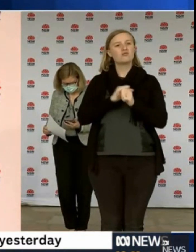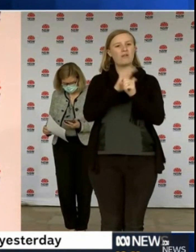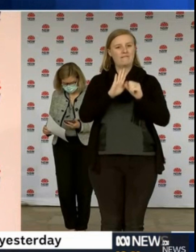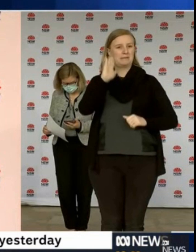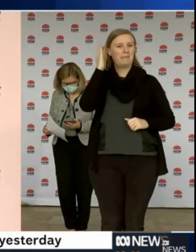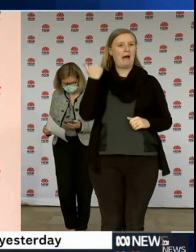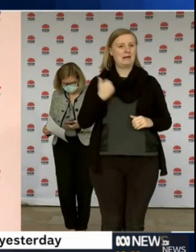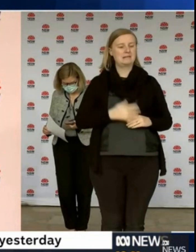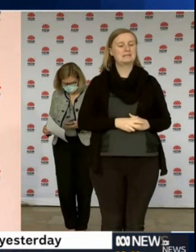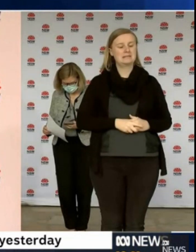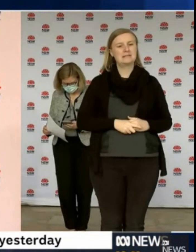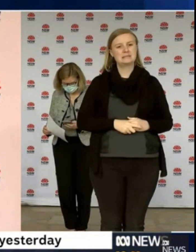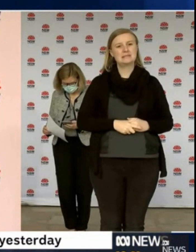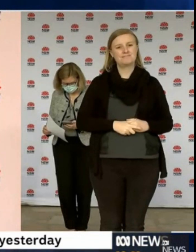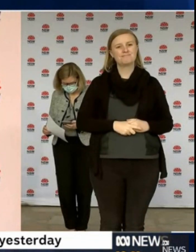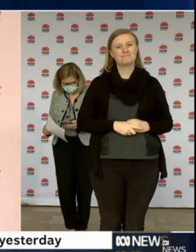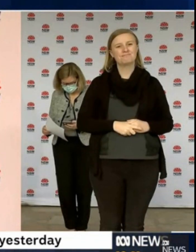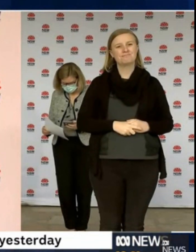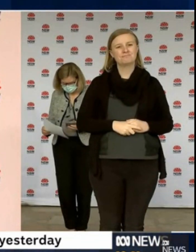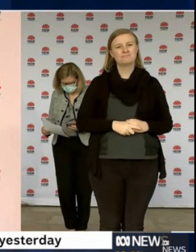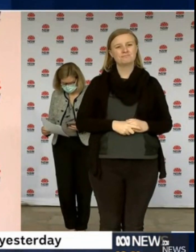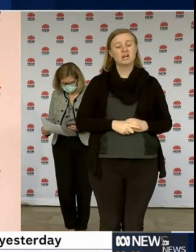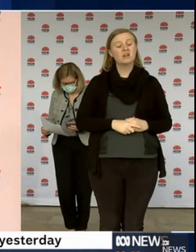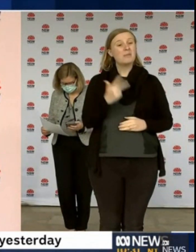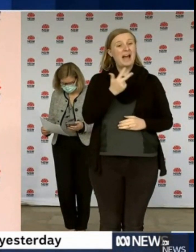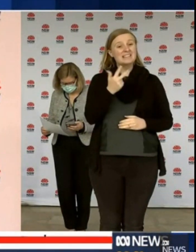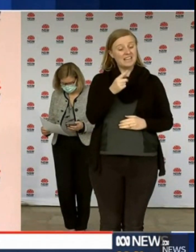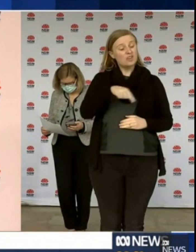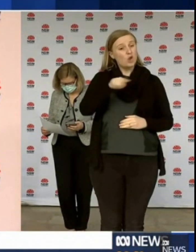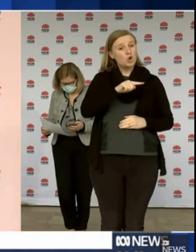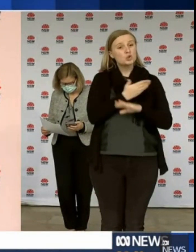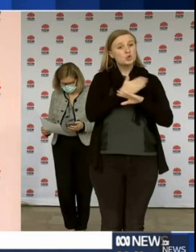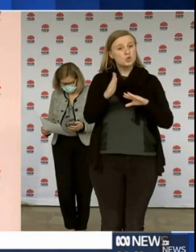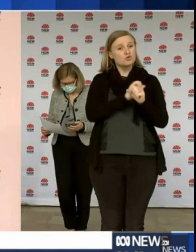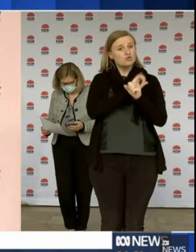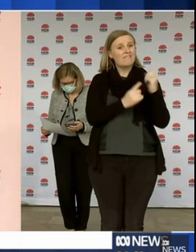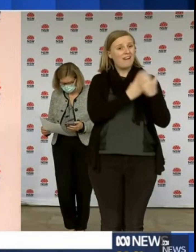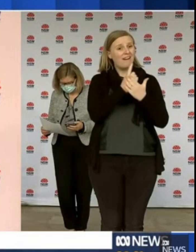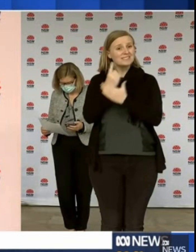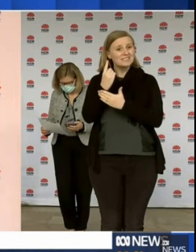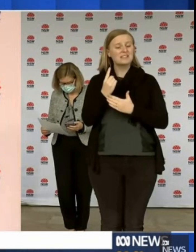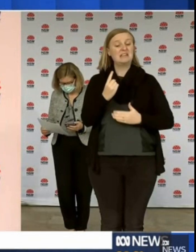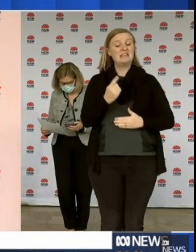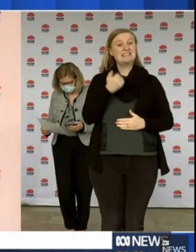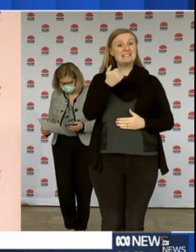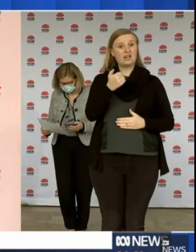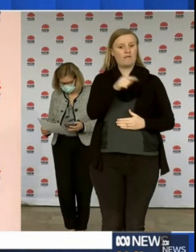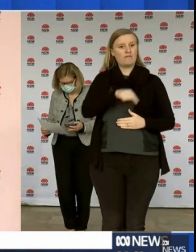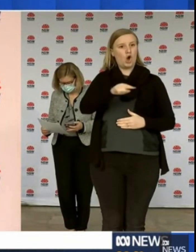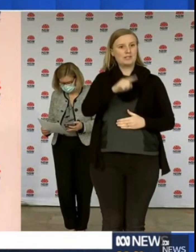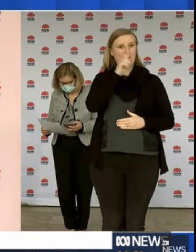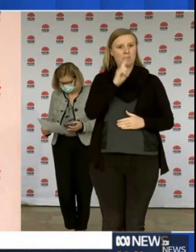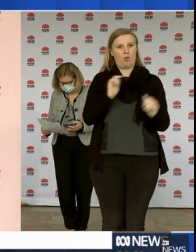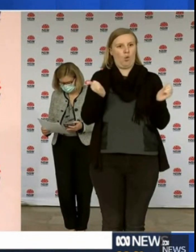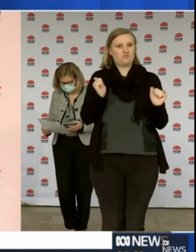fairly recent. I also want to stress that of those 18 cases, about a third of them, about 6 of them, were in isolation